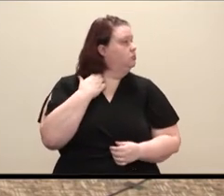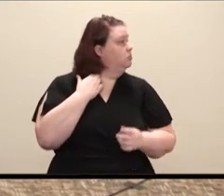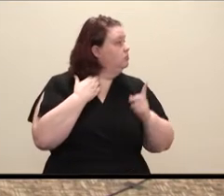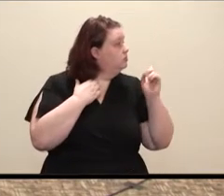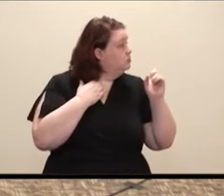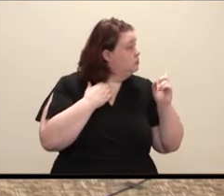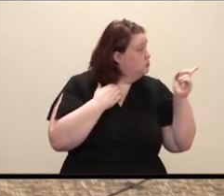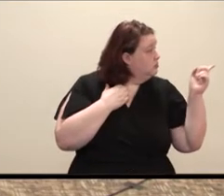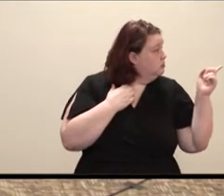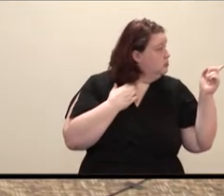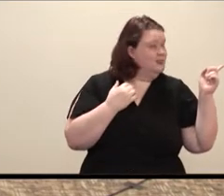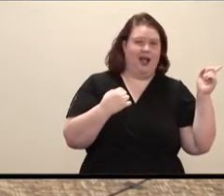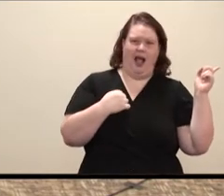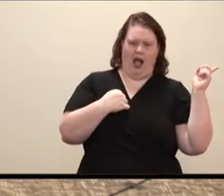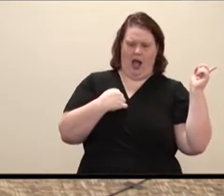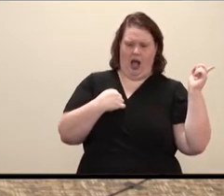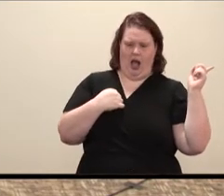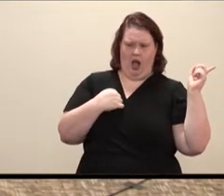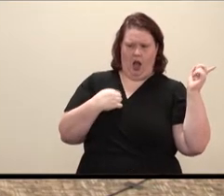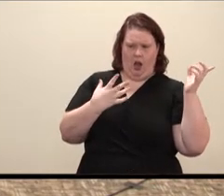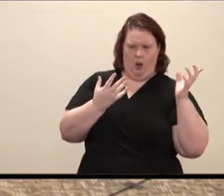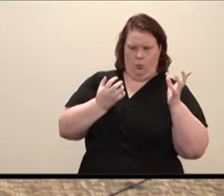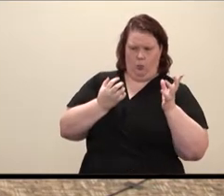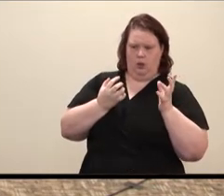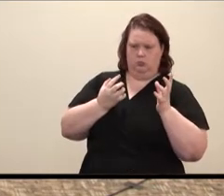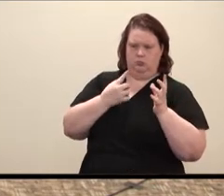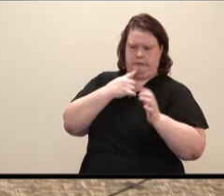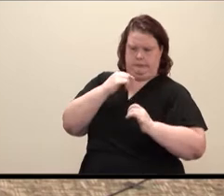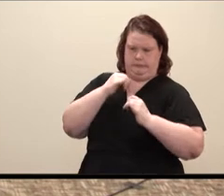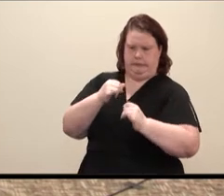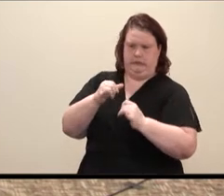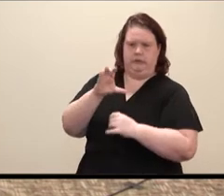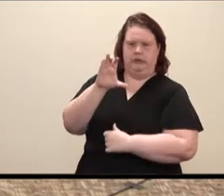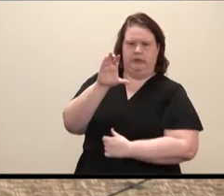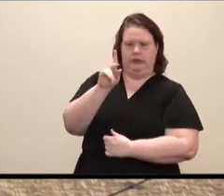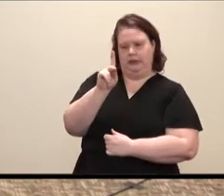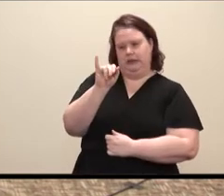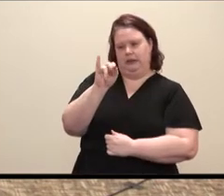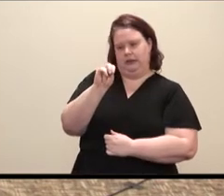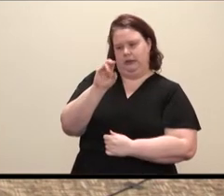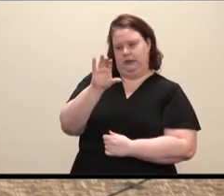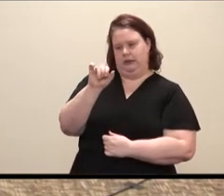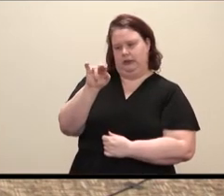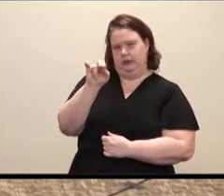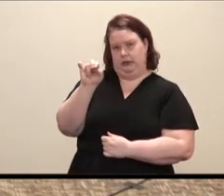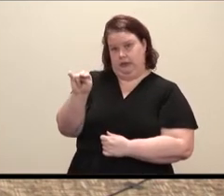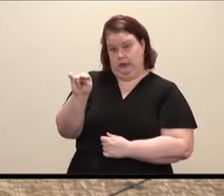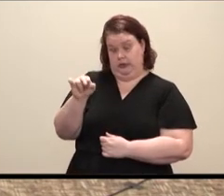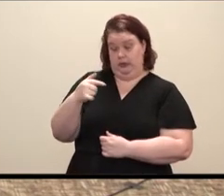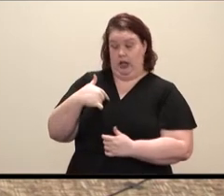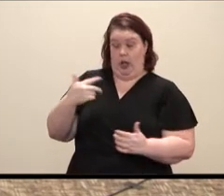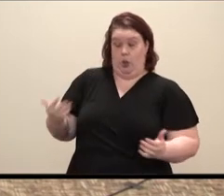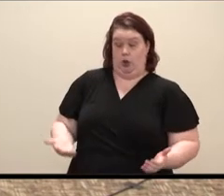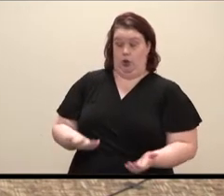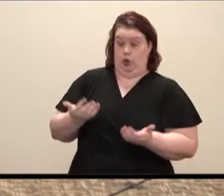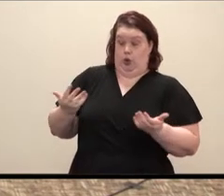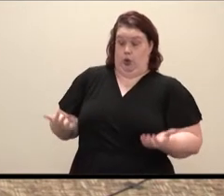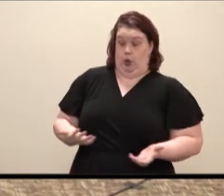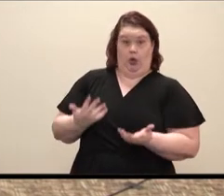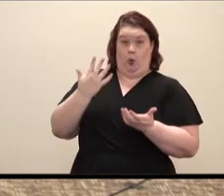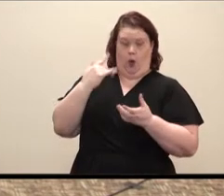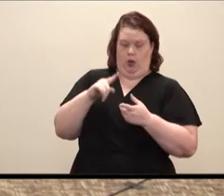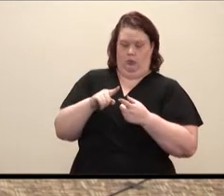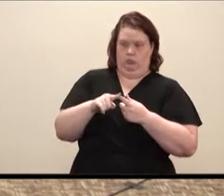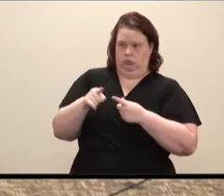think I kind of want to echo what Dr. Kincannon said. I think I was encouraged, number one, by the excitement